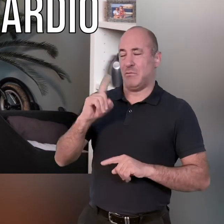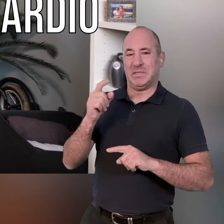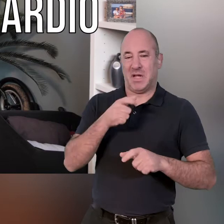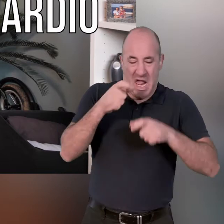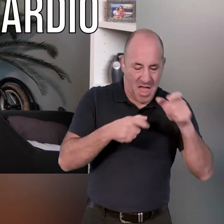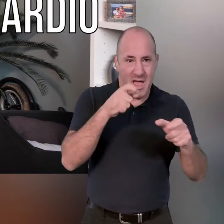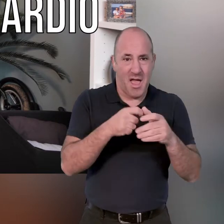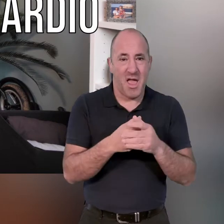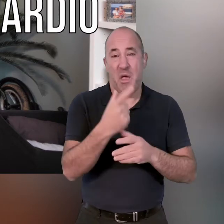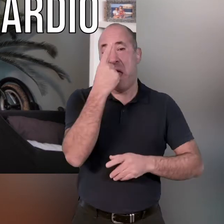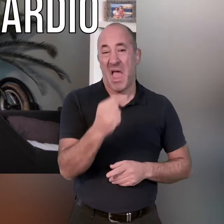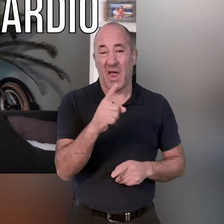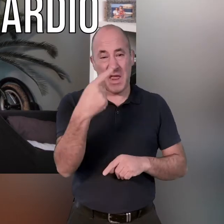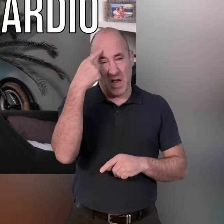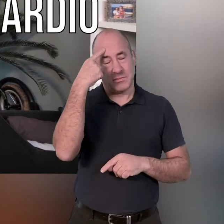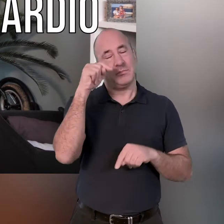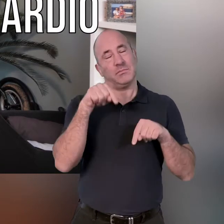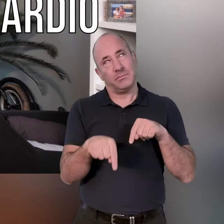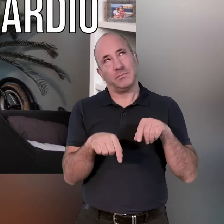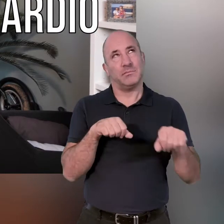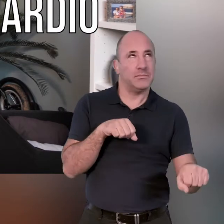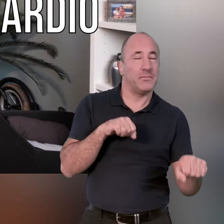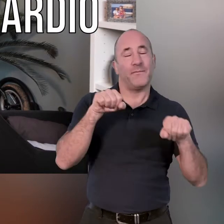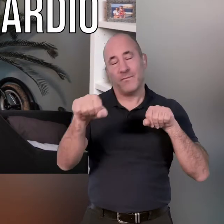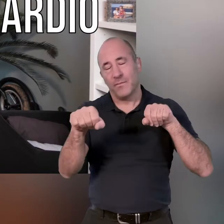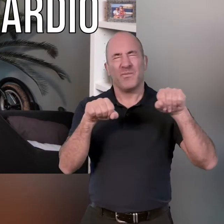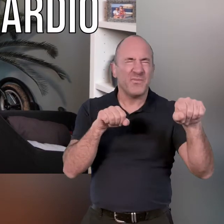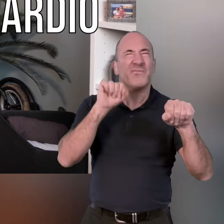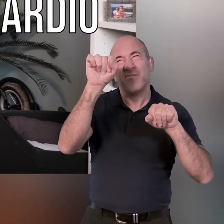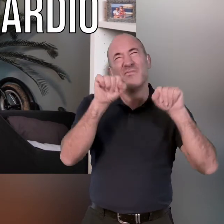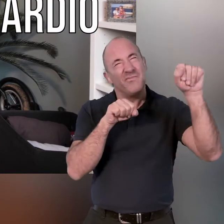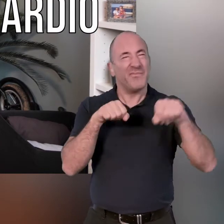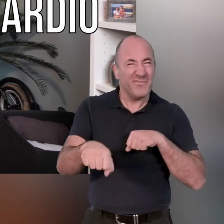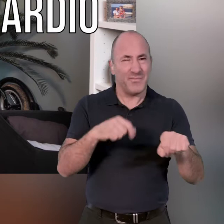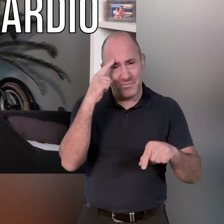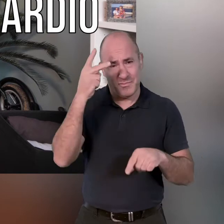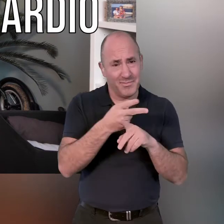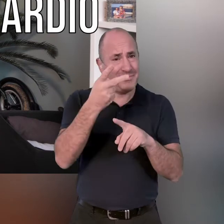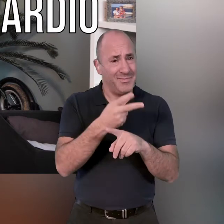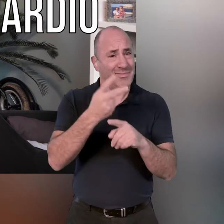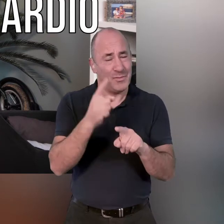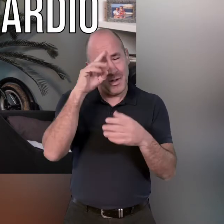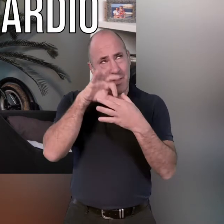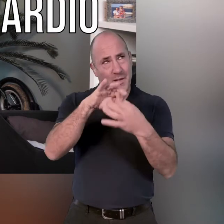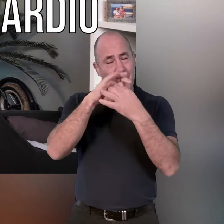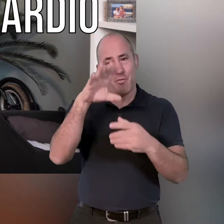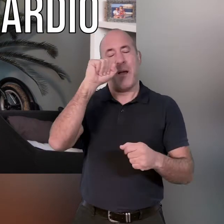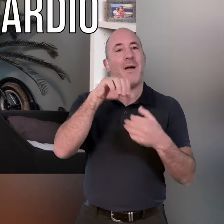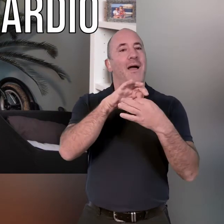it either out loud or in my own head, saying down, down, forwards, forwards, up, up. Just to helps a little bit with the coordination